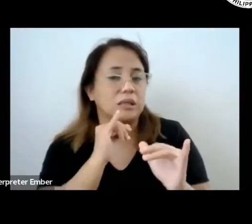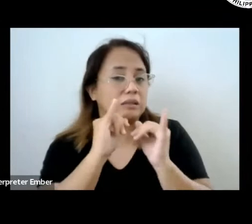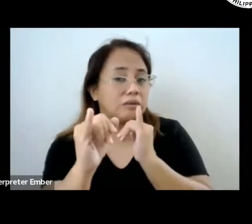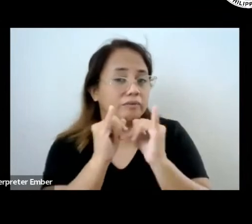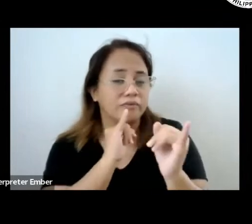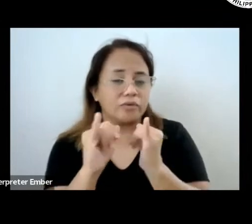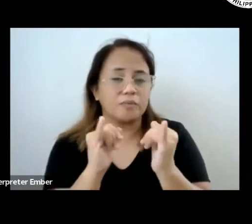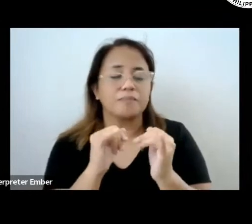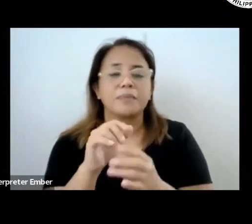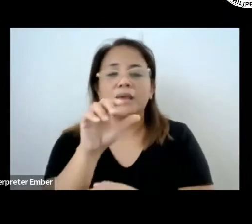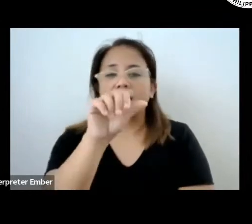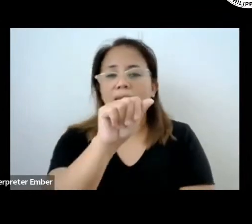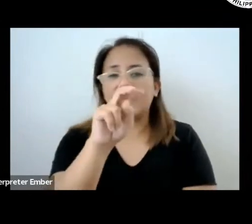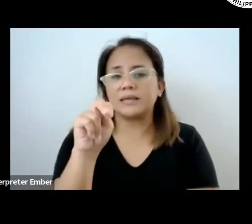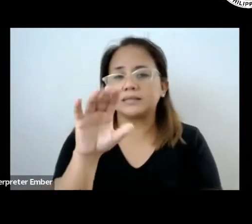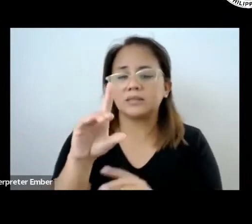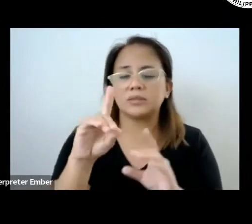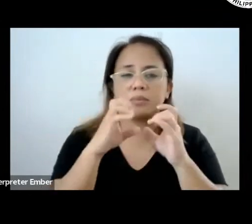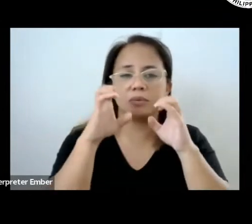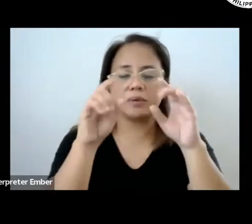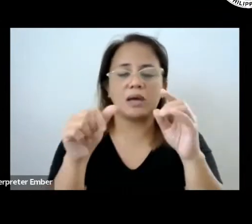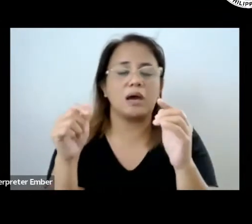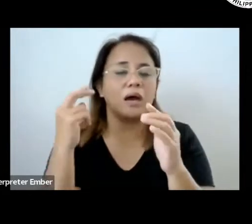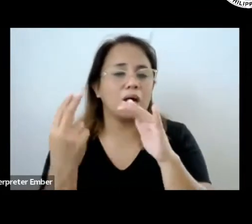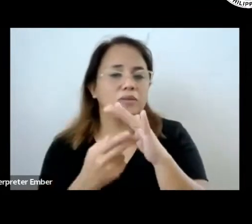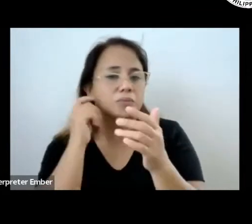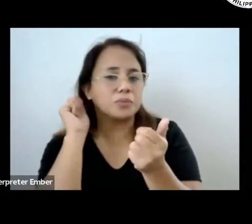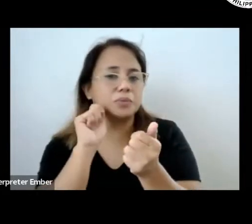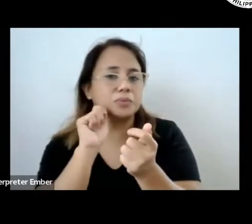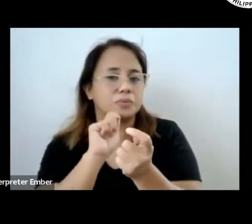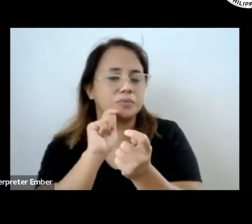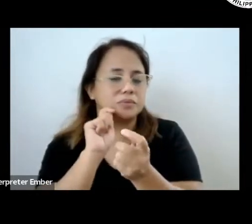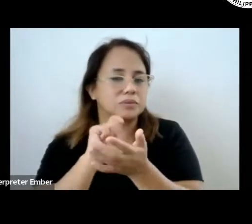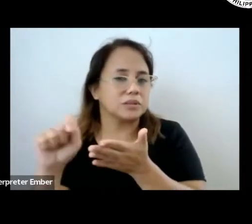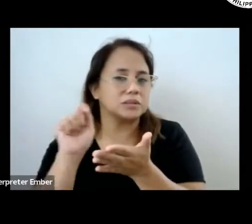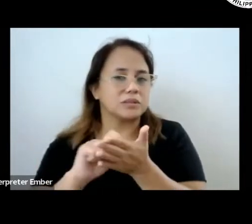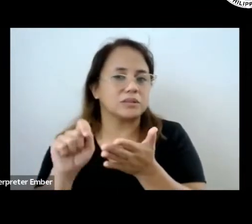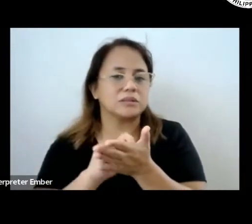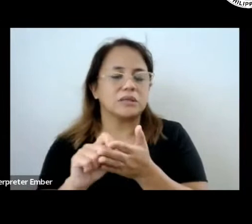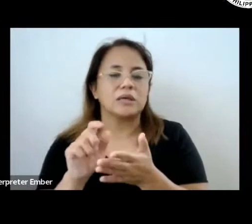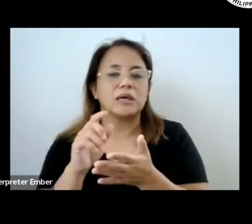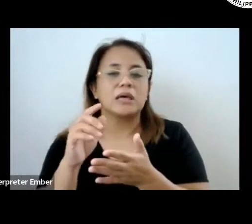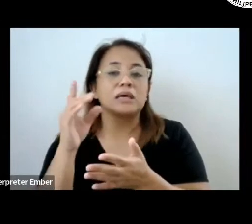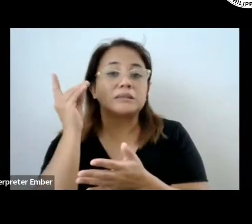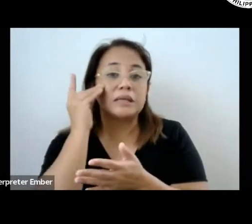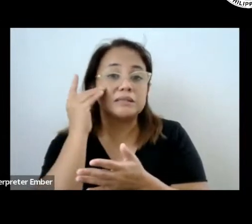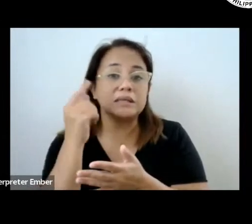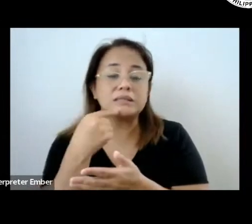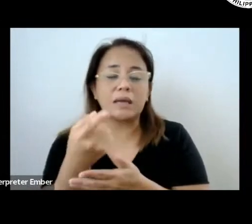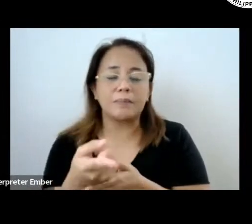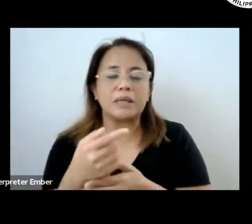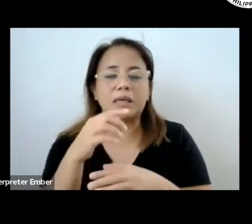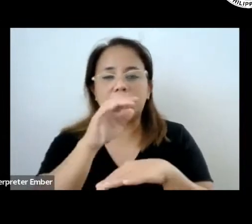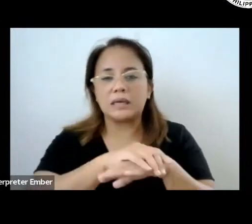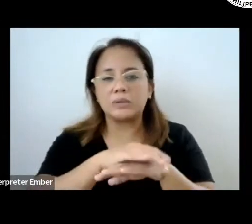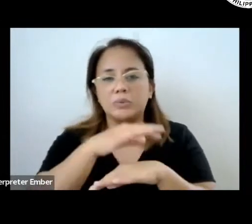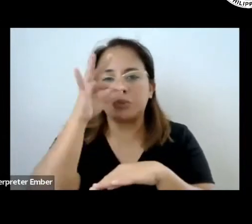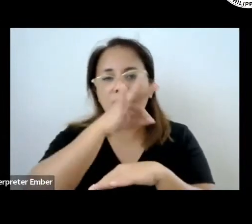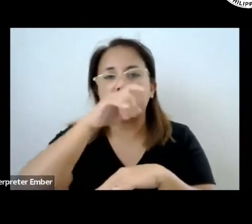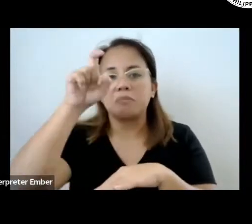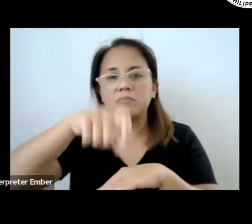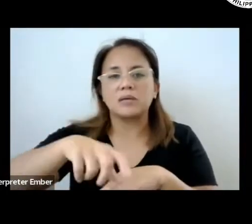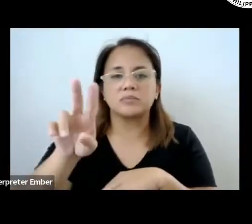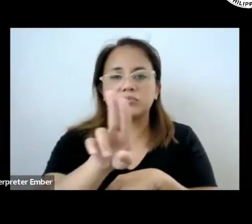with ANC, DepEd Undersecretary Epimaco Densing stated that English and Filipino should be